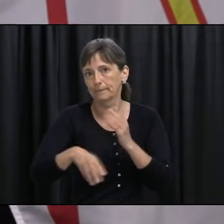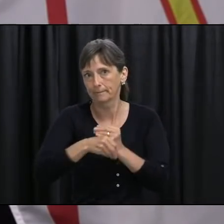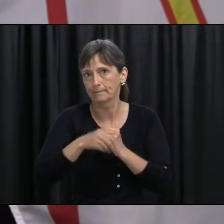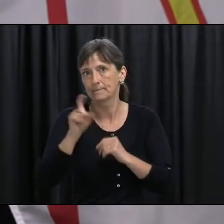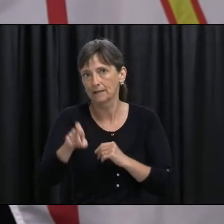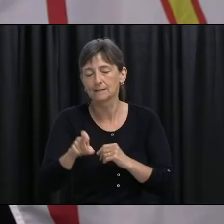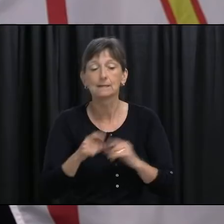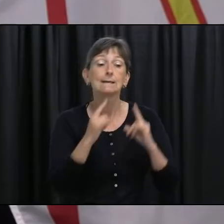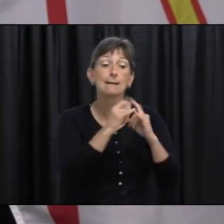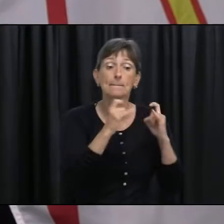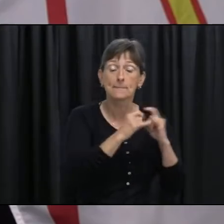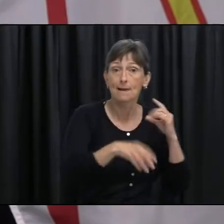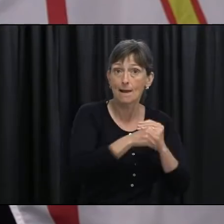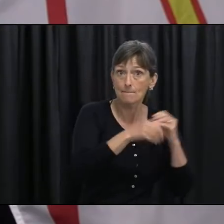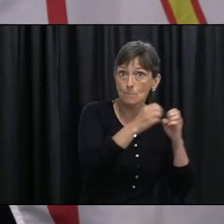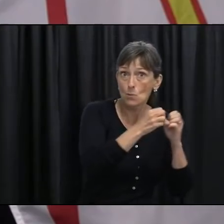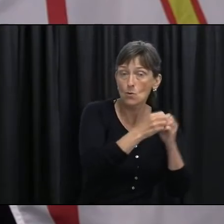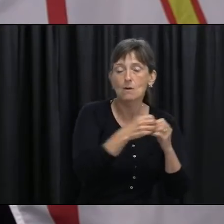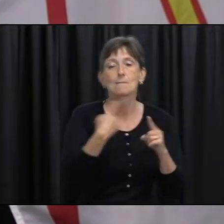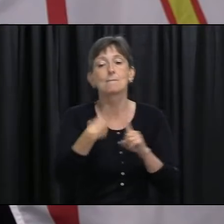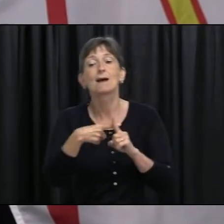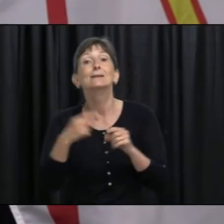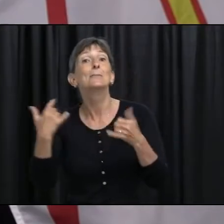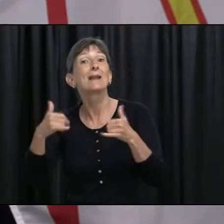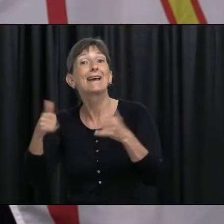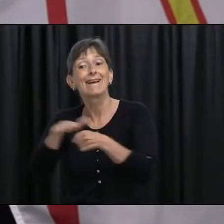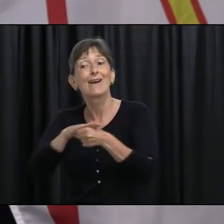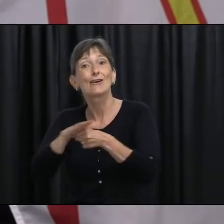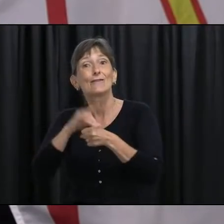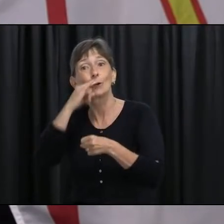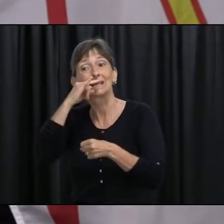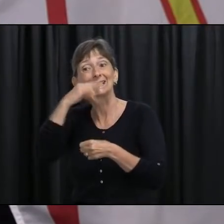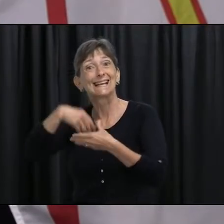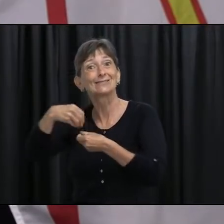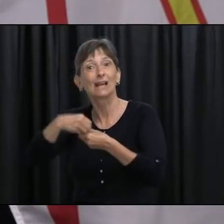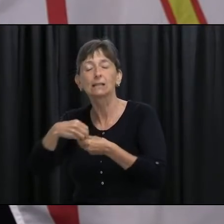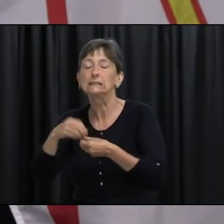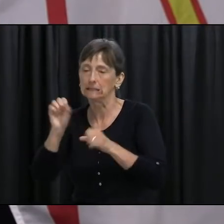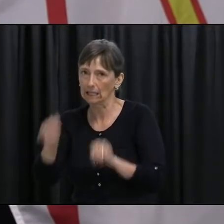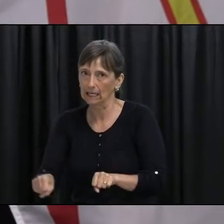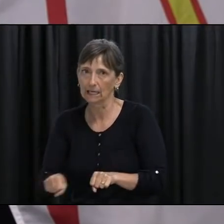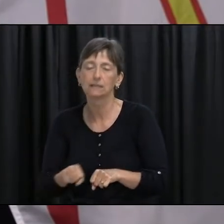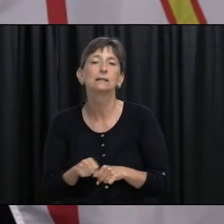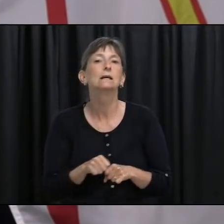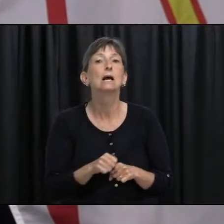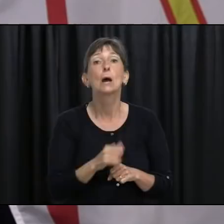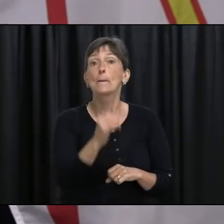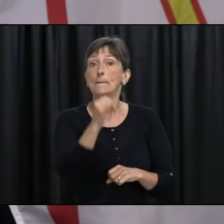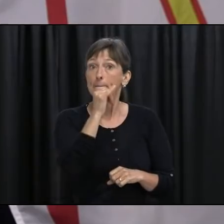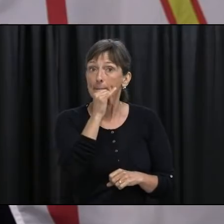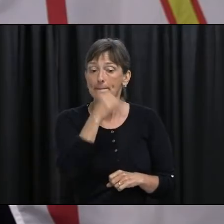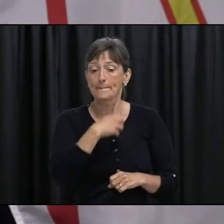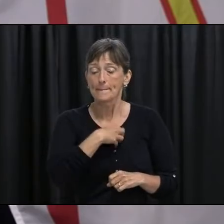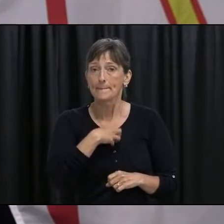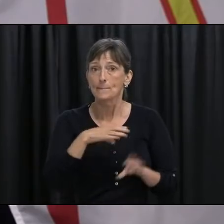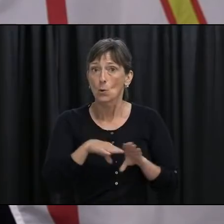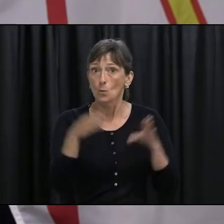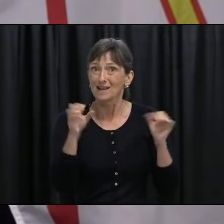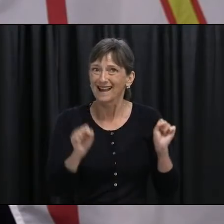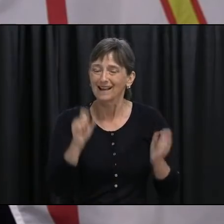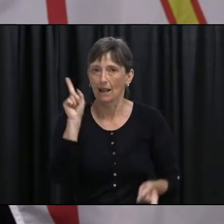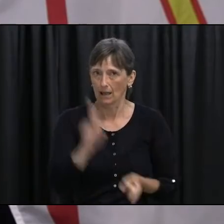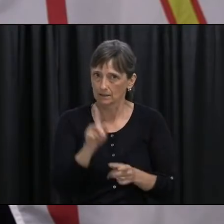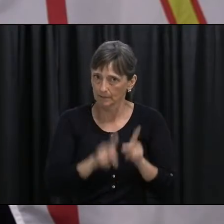expanded, and playground equipment in public parks may now be used. Bars and lounges are permitted to reopen with reduced